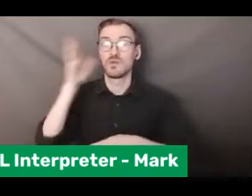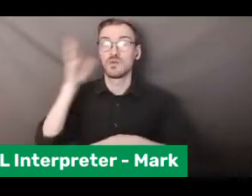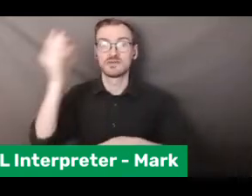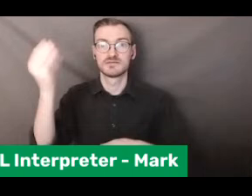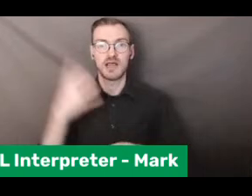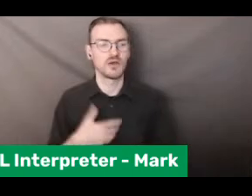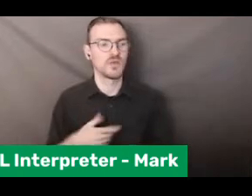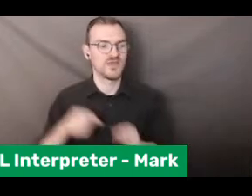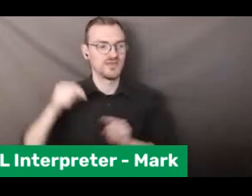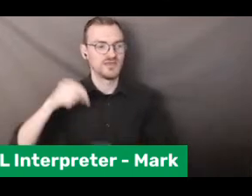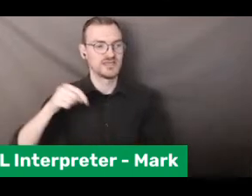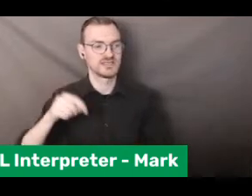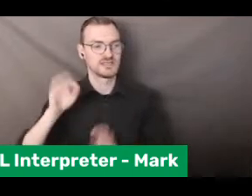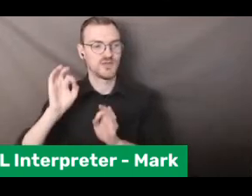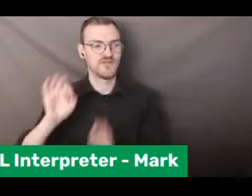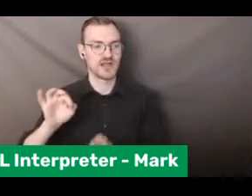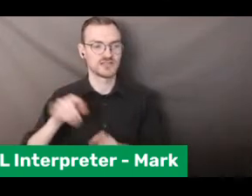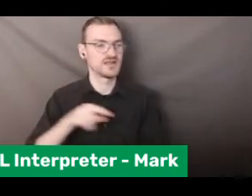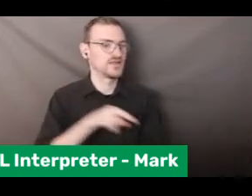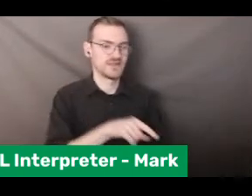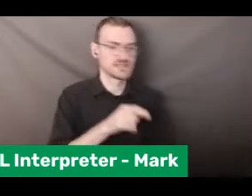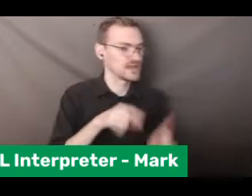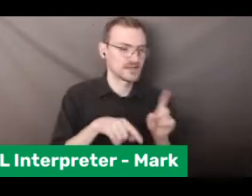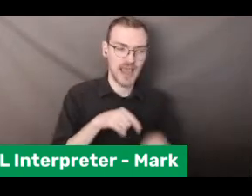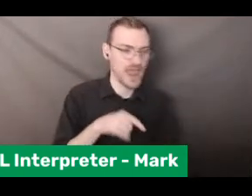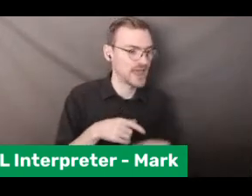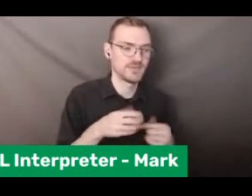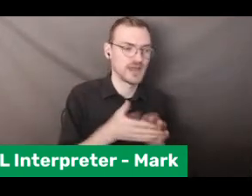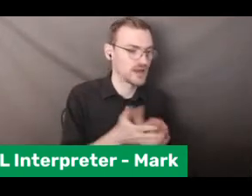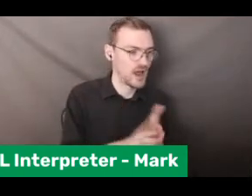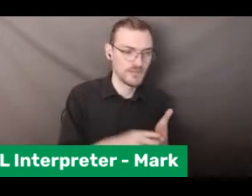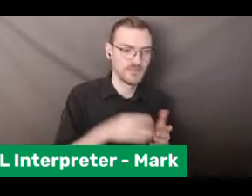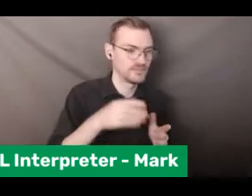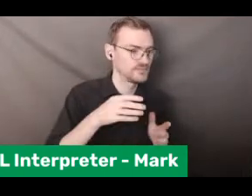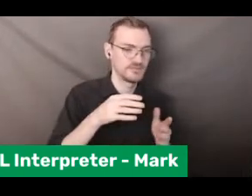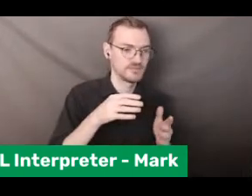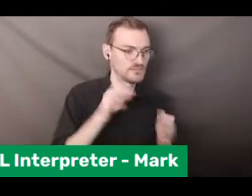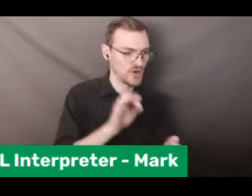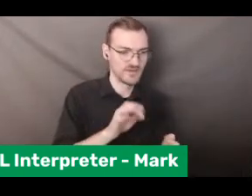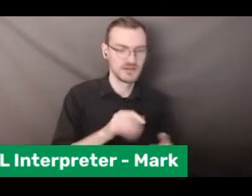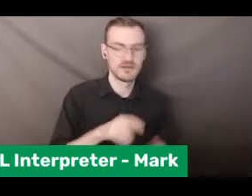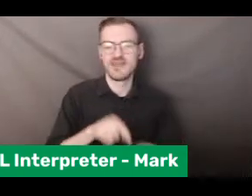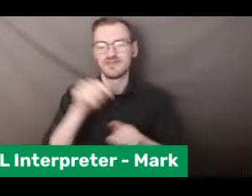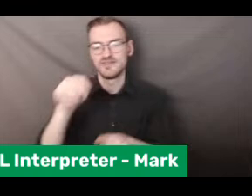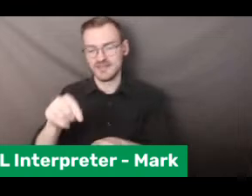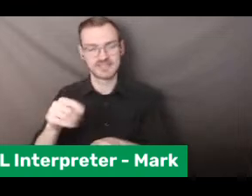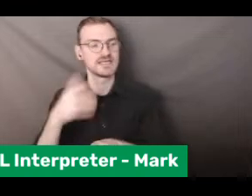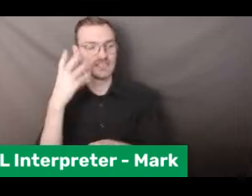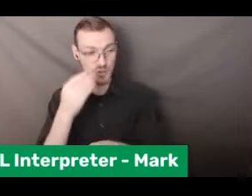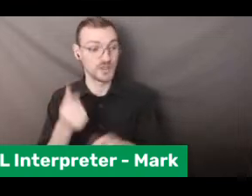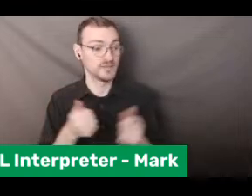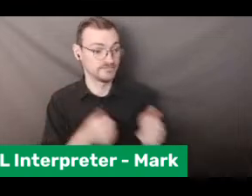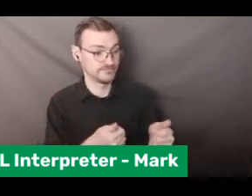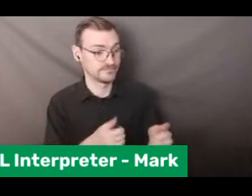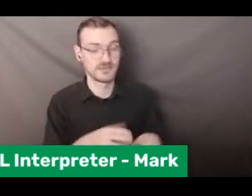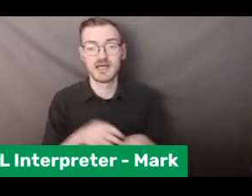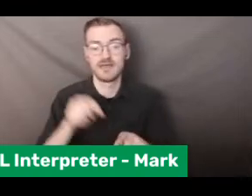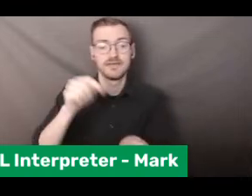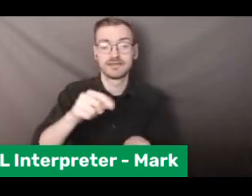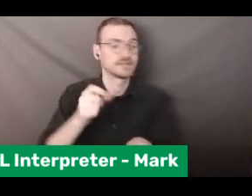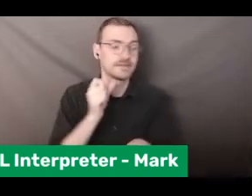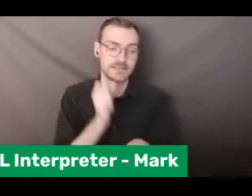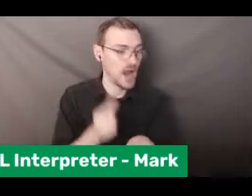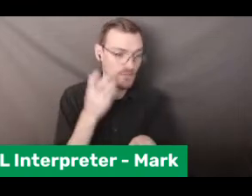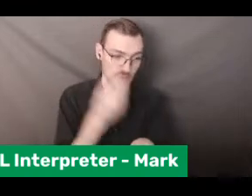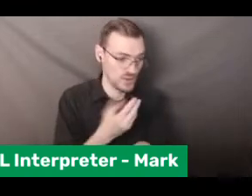other. What exists as not beauty. What exists as not brilliant. What exists as